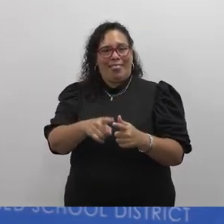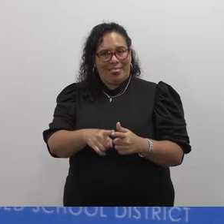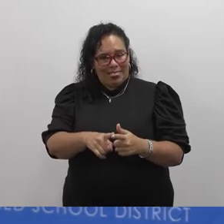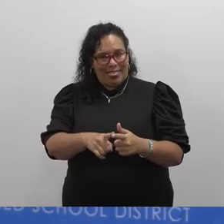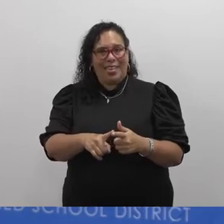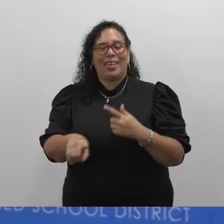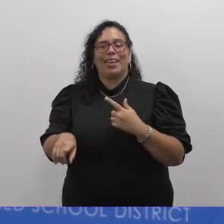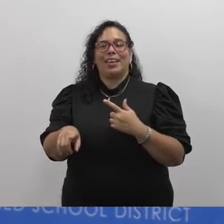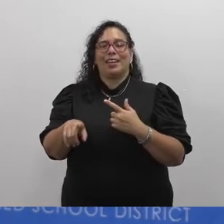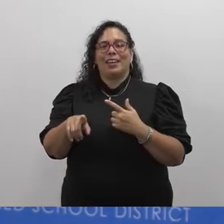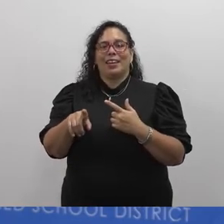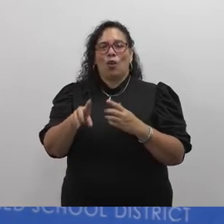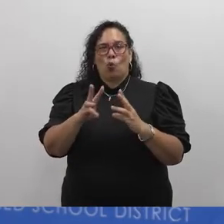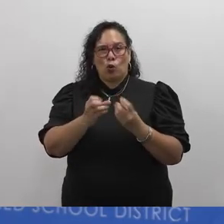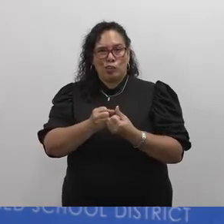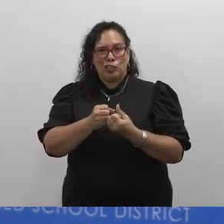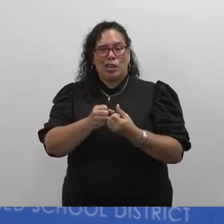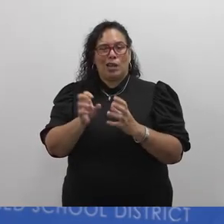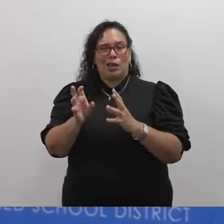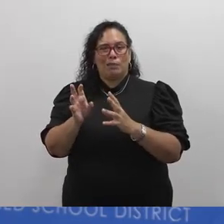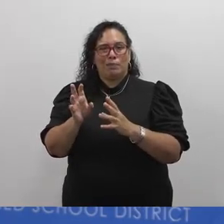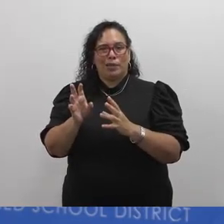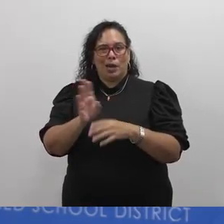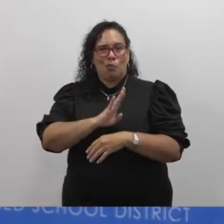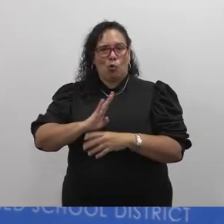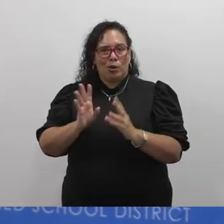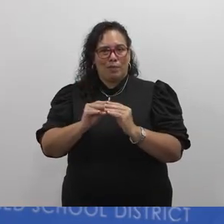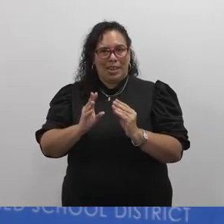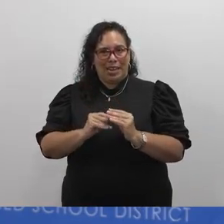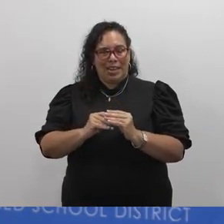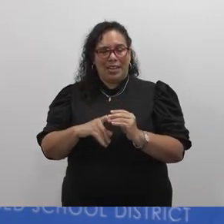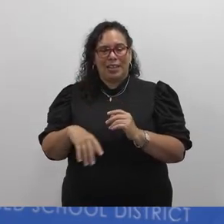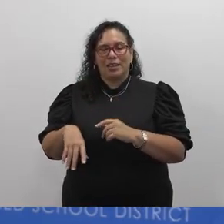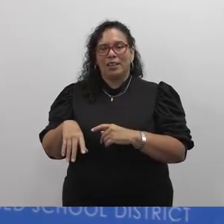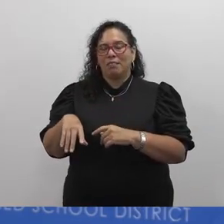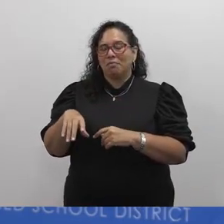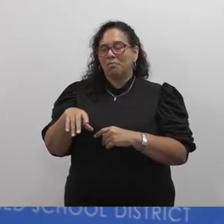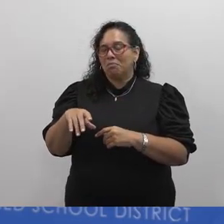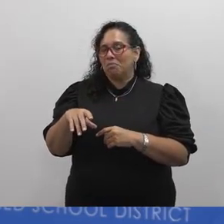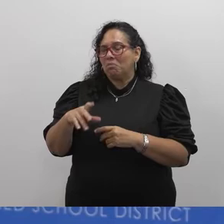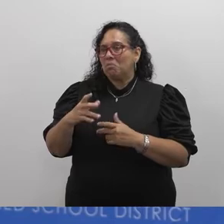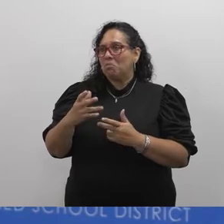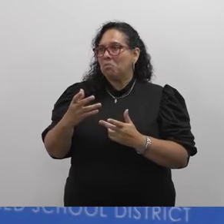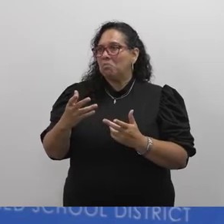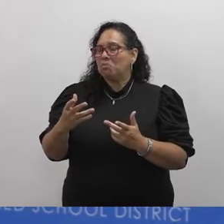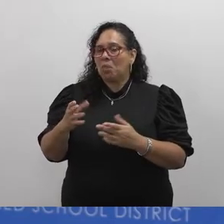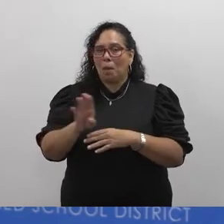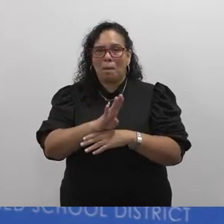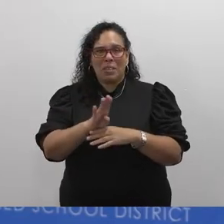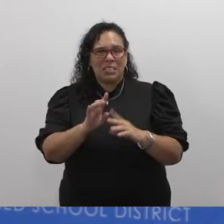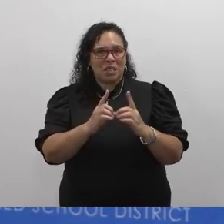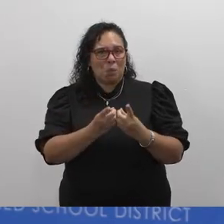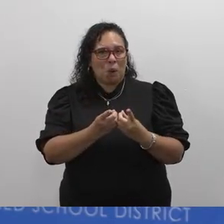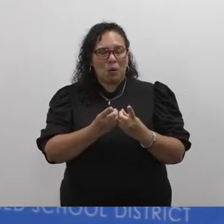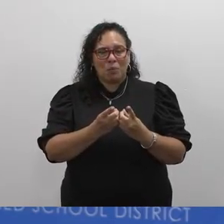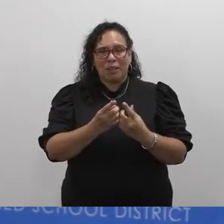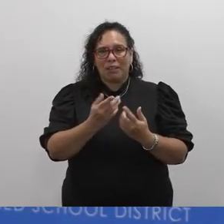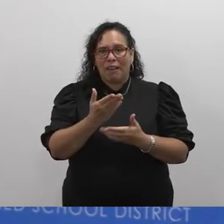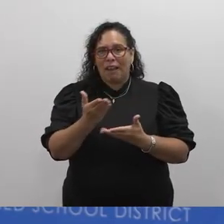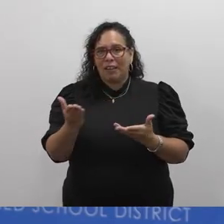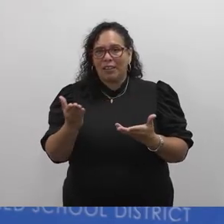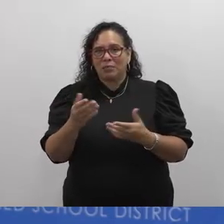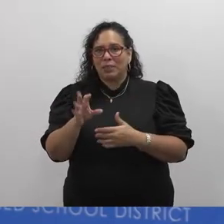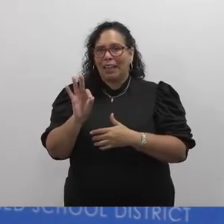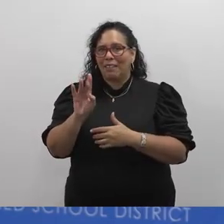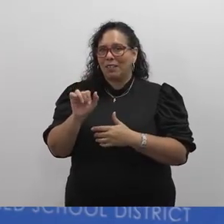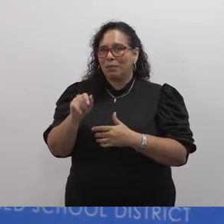not exclusive to that. I have found, whether it's been business department items, we did the same thing for redistricting. We